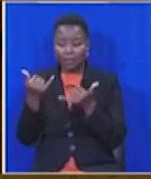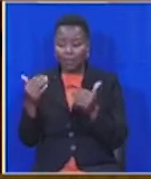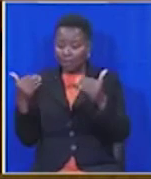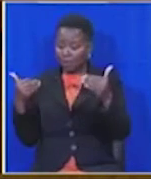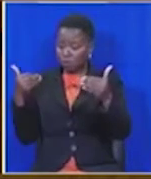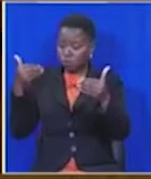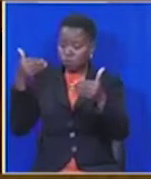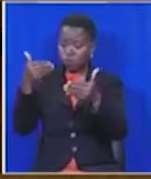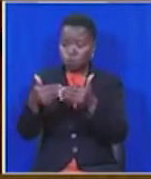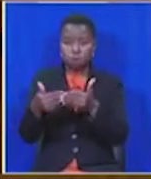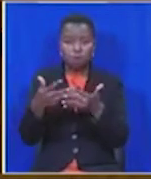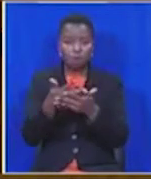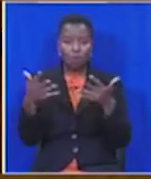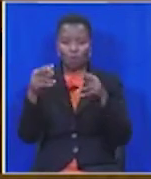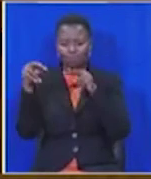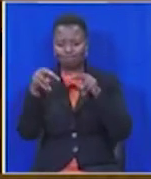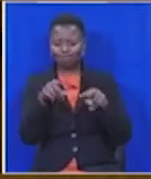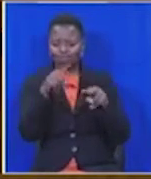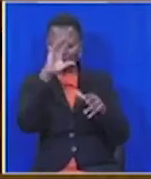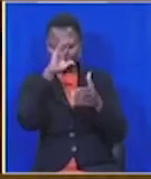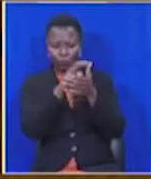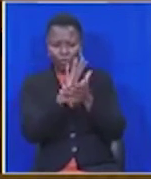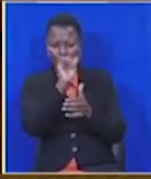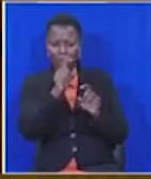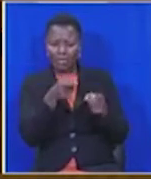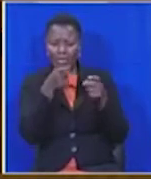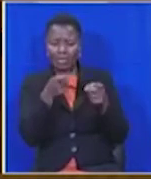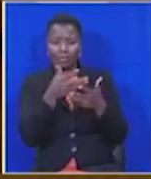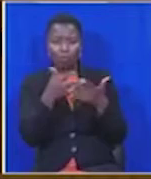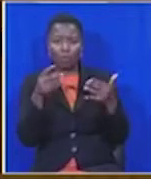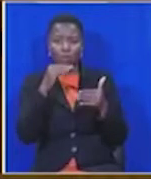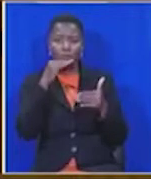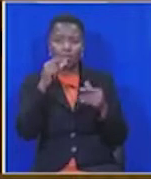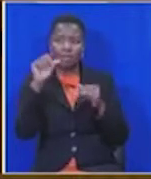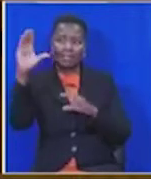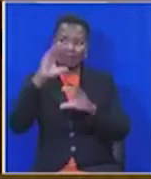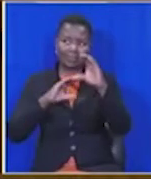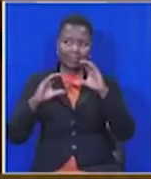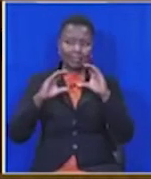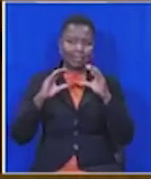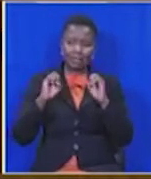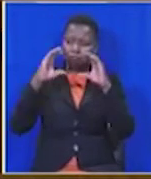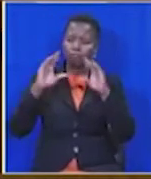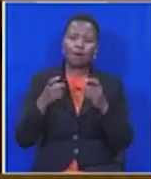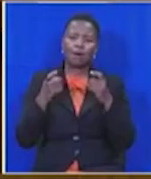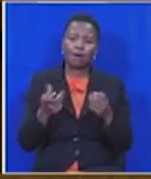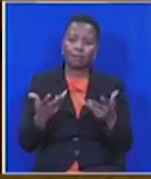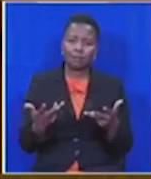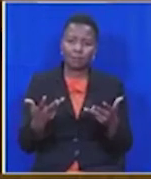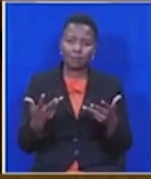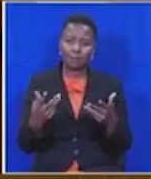of lack of confidence plays out through fear and risk aversion in financial markets and